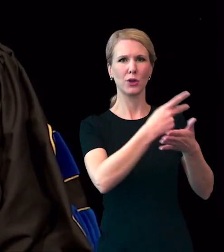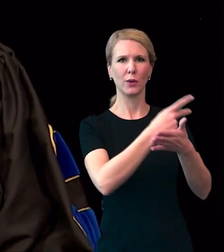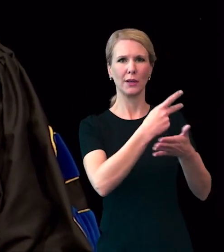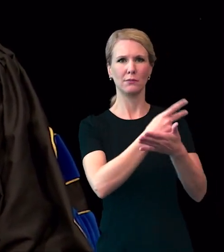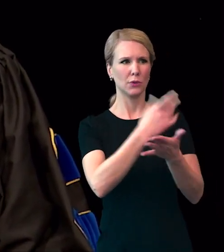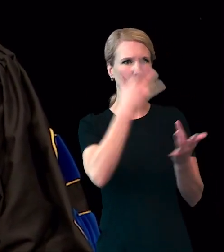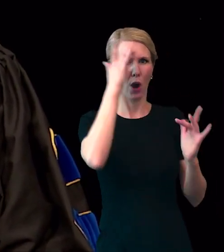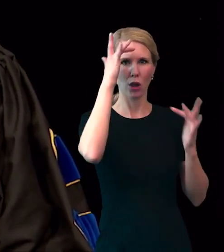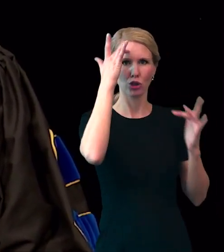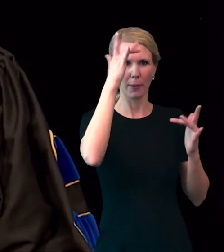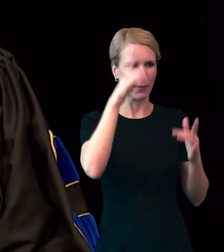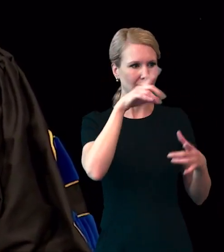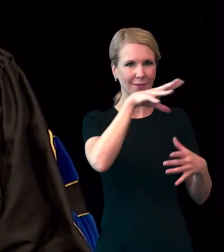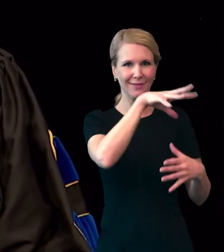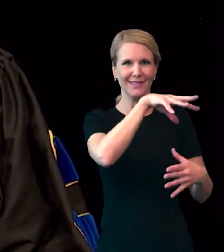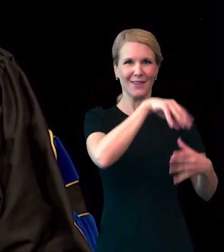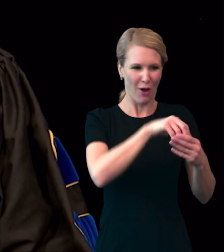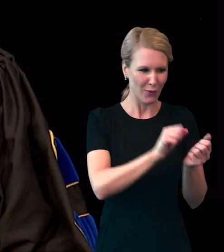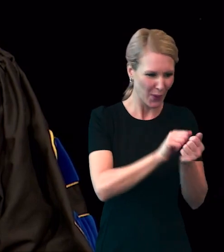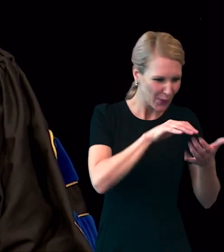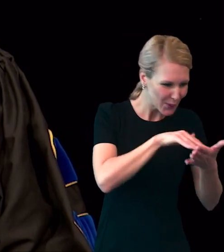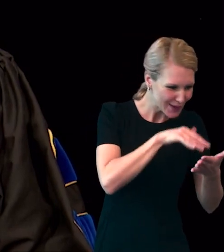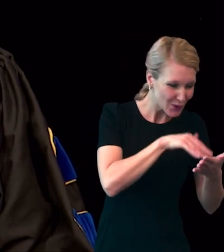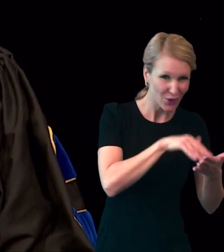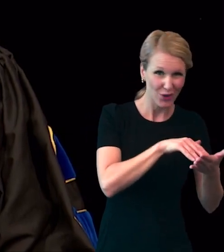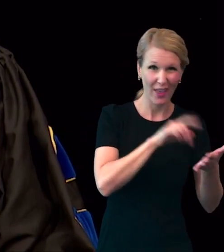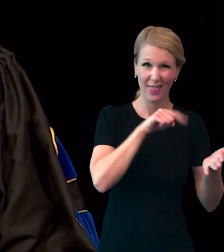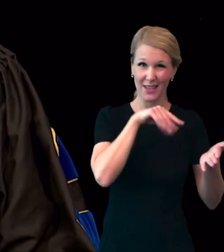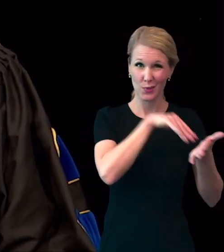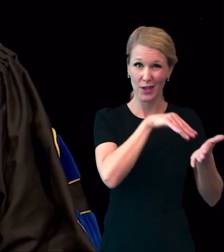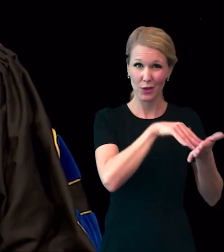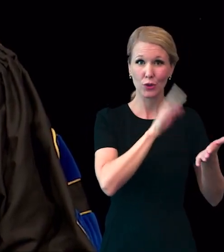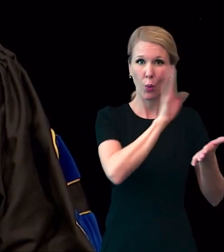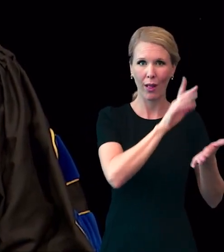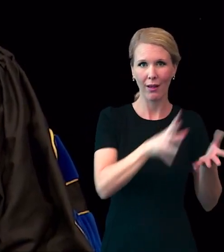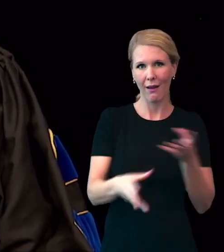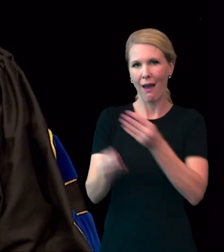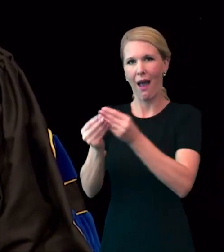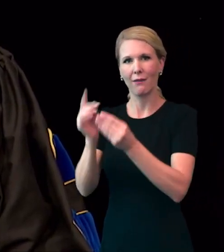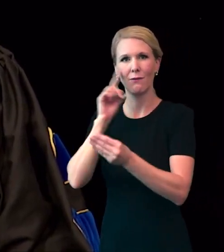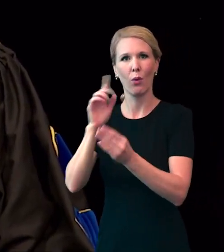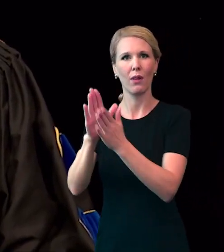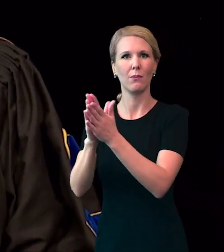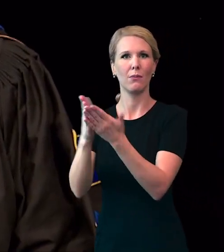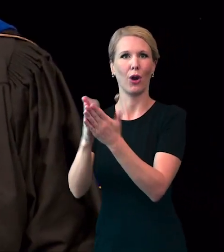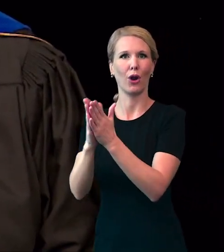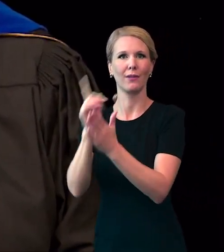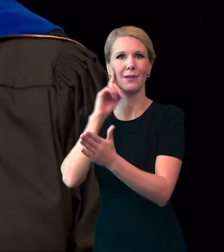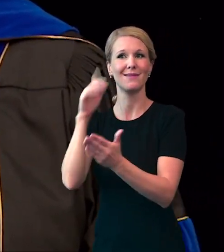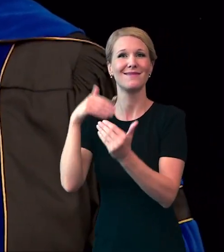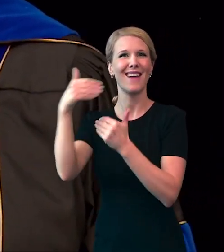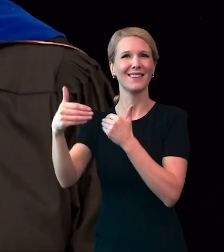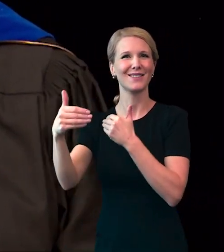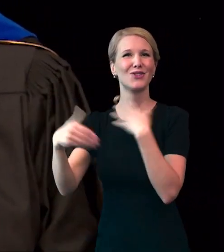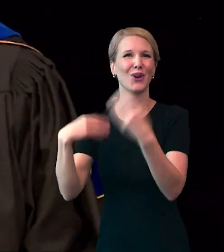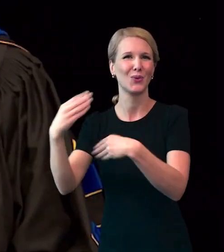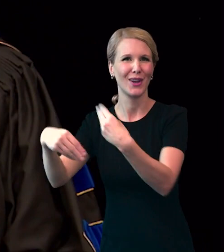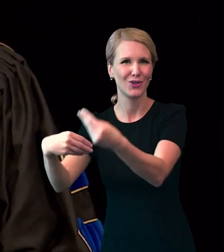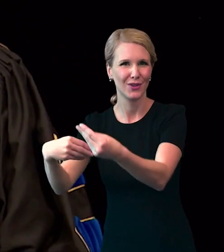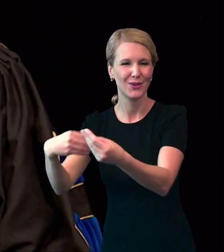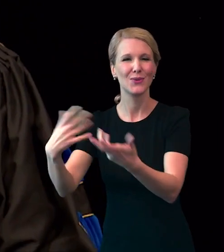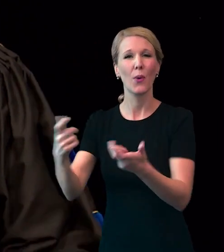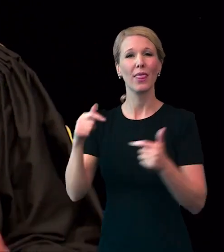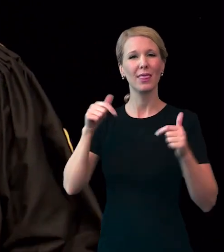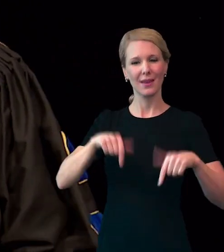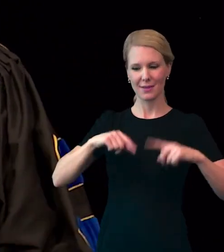about, participating in the research that writes the textbooks for the next generation. This commencement is a celebration of the